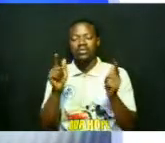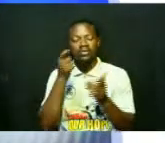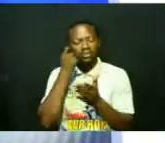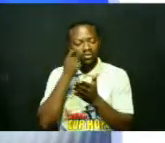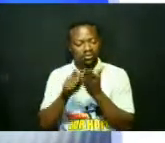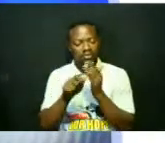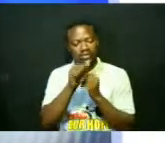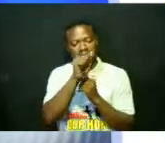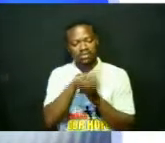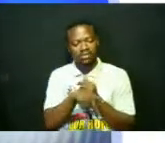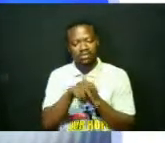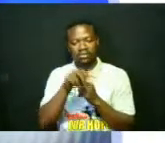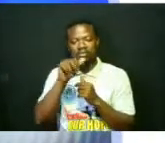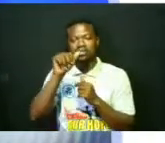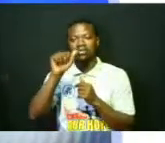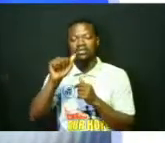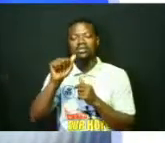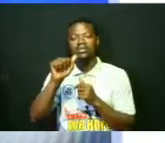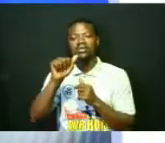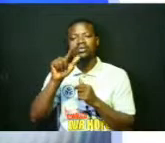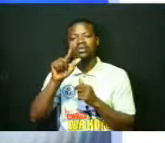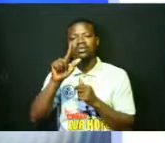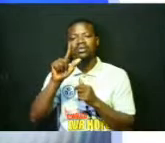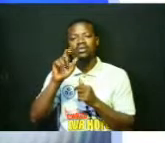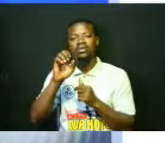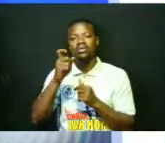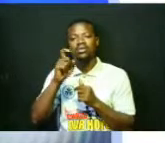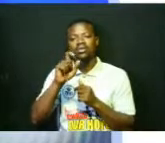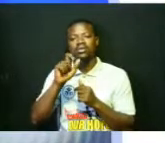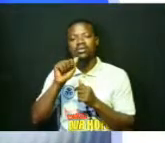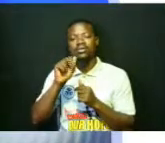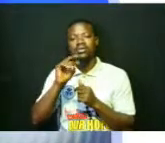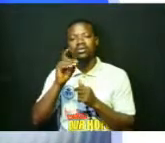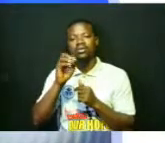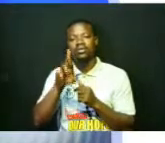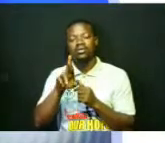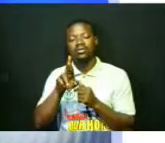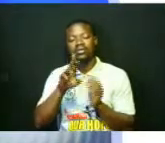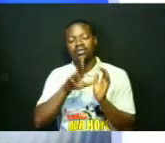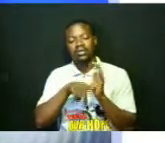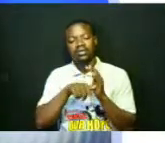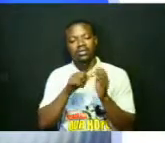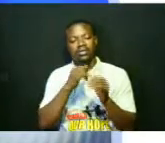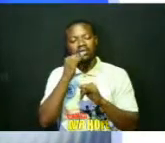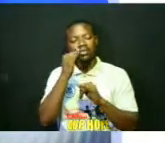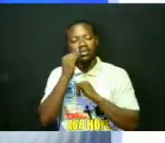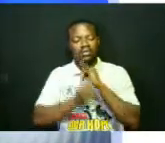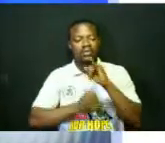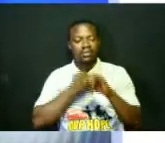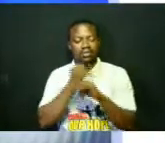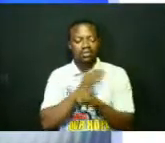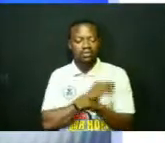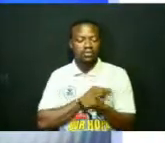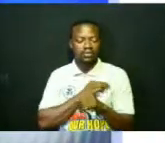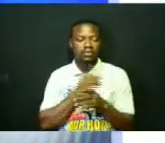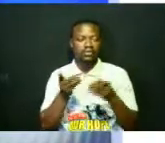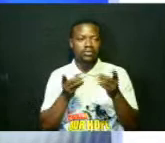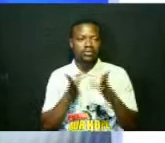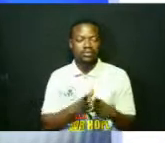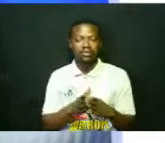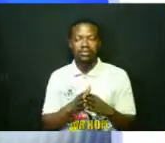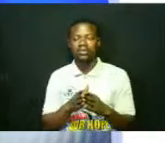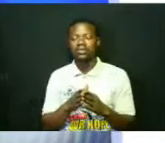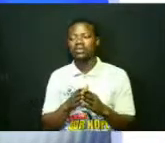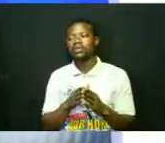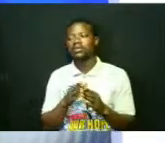Apostle Alexander Nanaya Kumilavi, and then our International Missions Director, Apostle Emmanuel